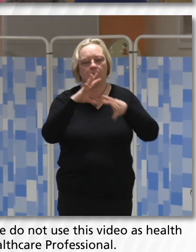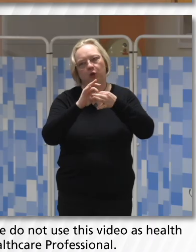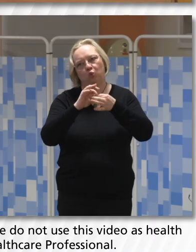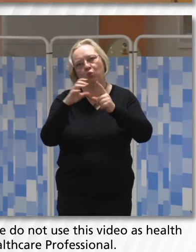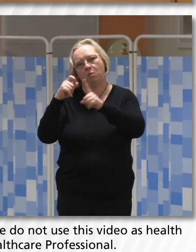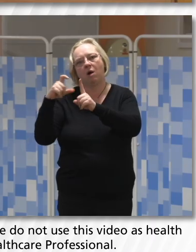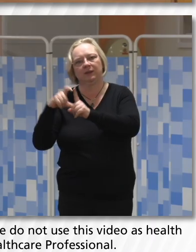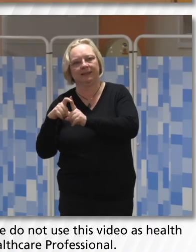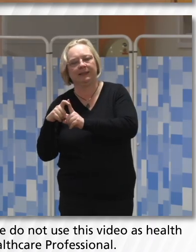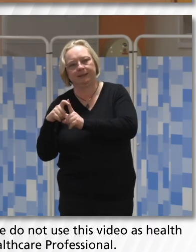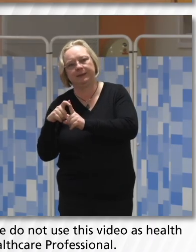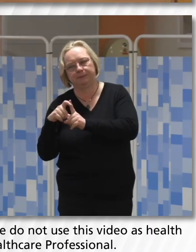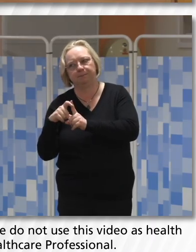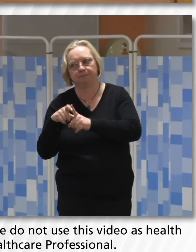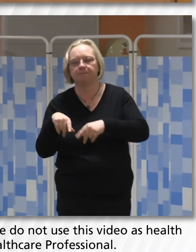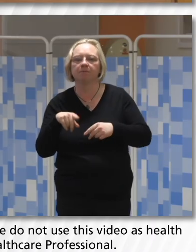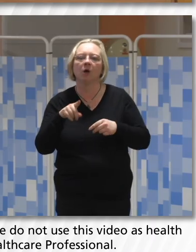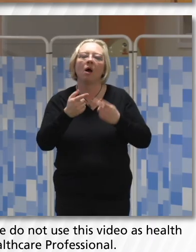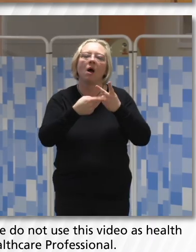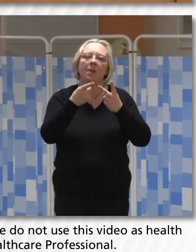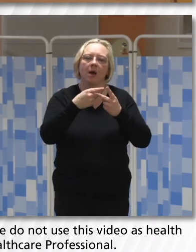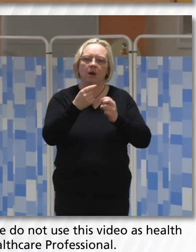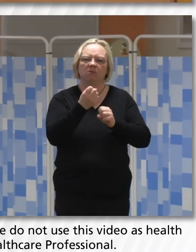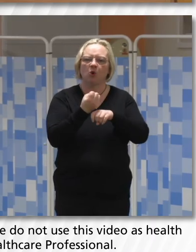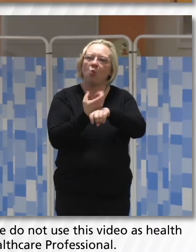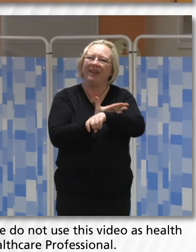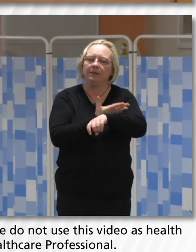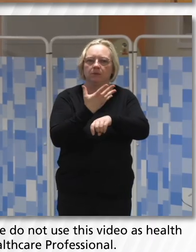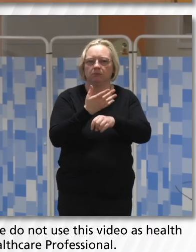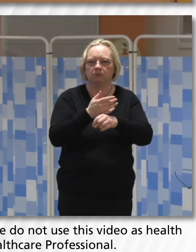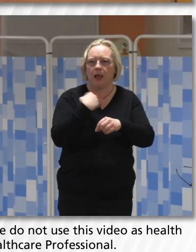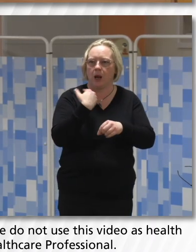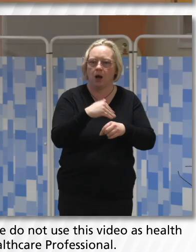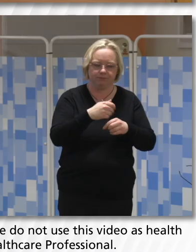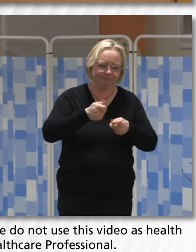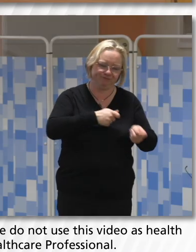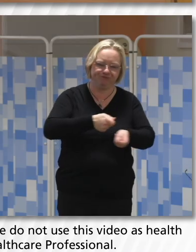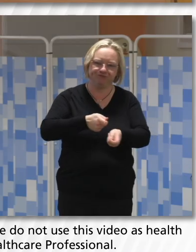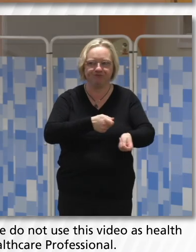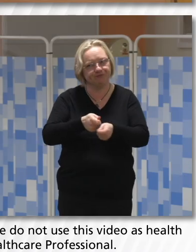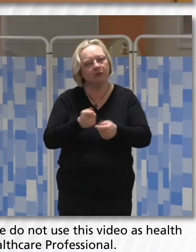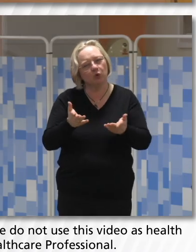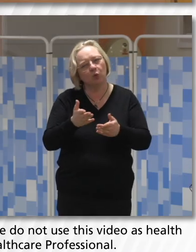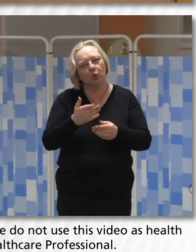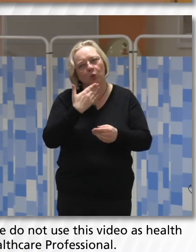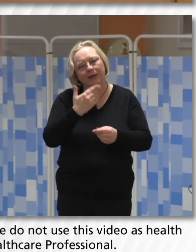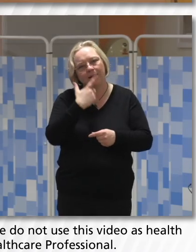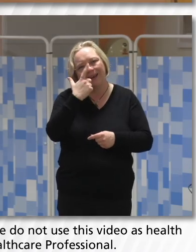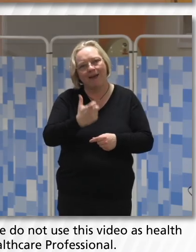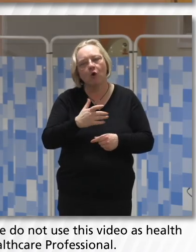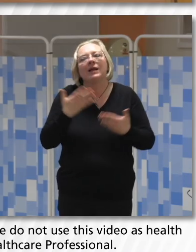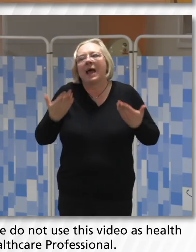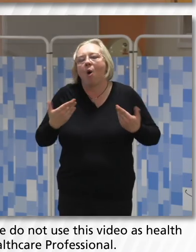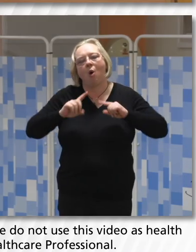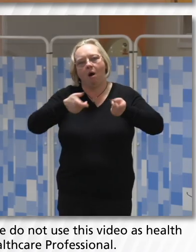Parkinson's, and along with other weed killers. So if you do use weed killer, be very careful. You can't really buy paraquat